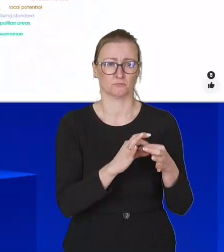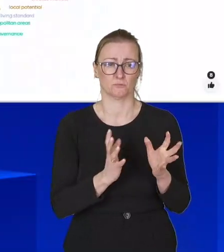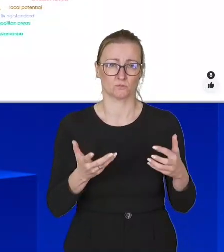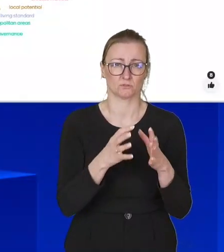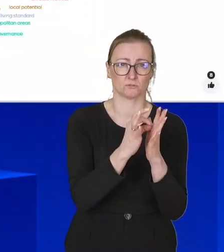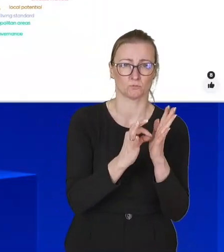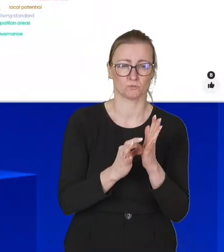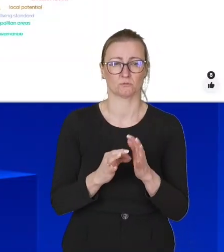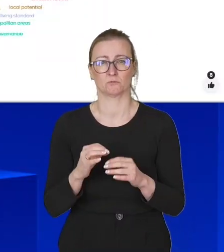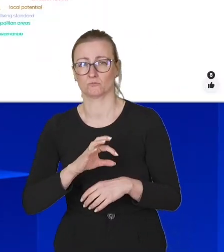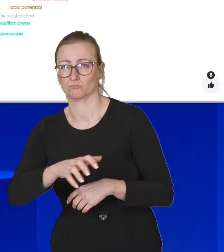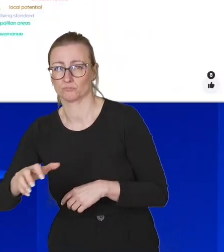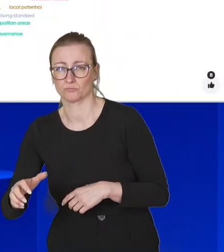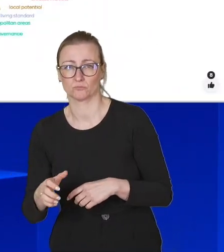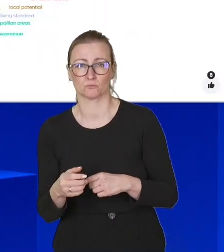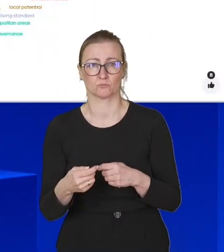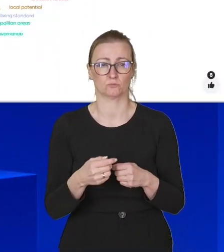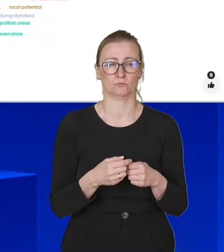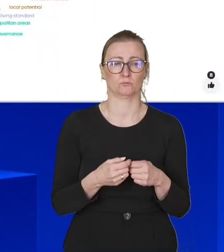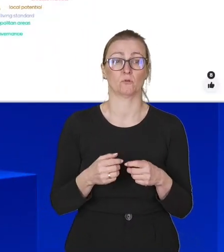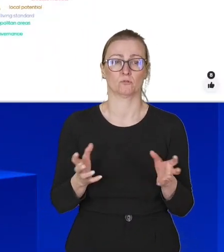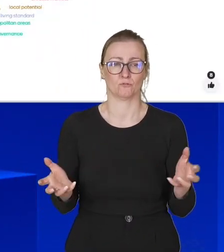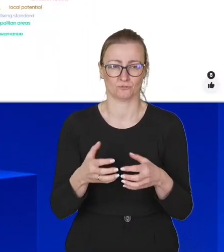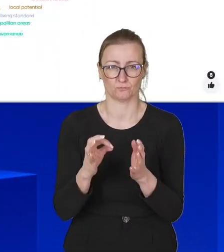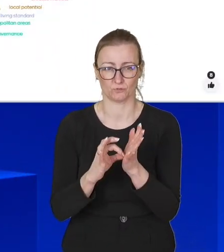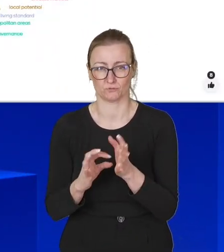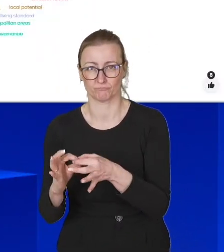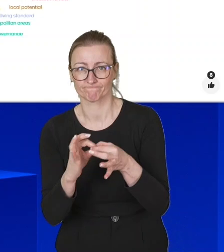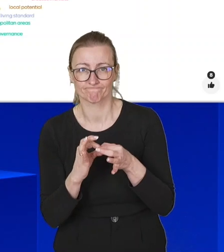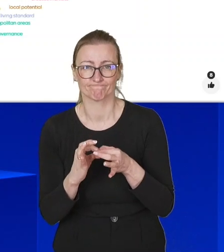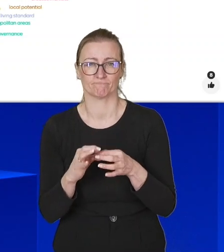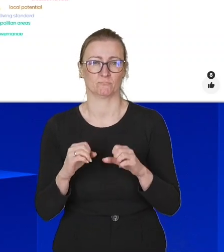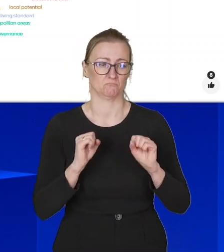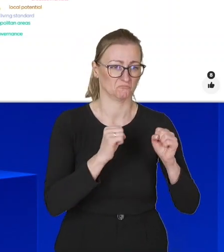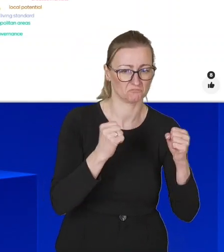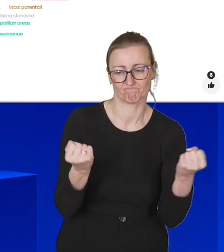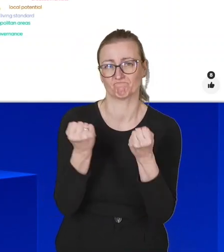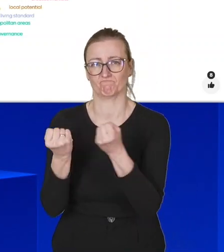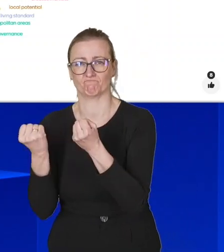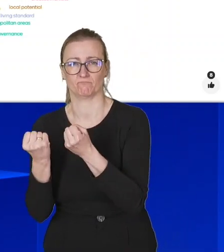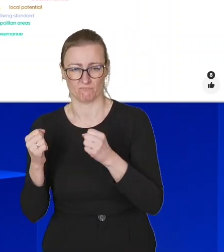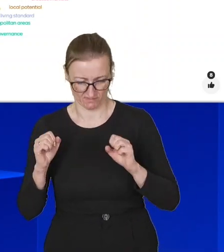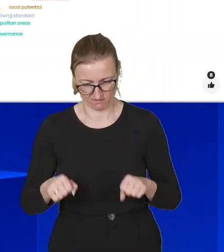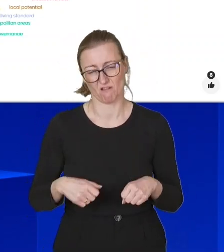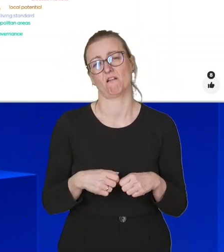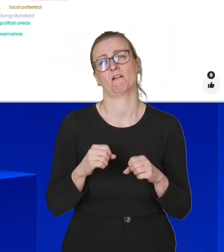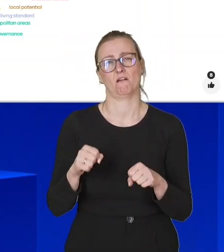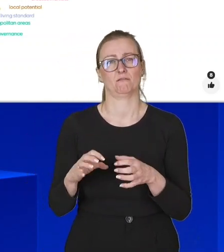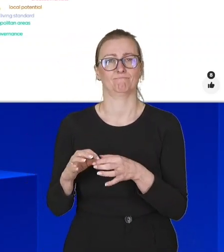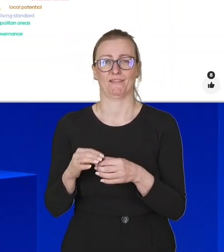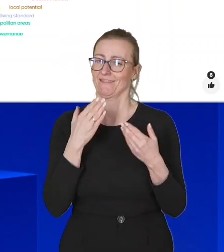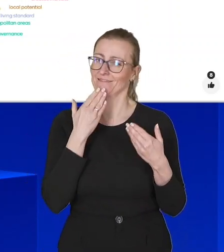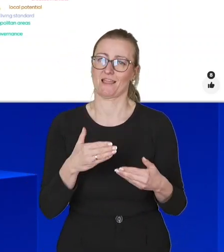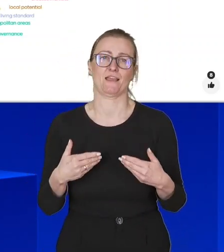even the security, sovereignty. So there is a risk of the overlaps as usual, but there is a lot of potential